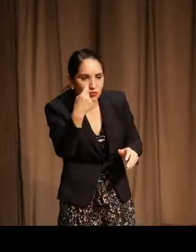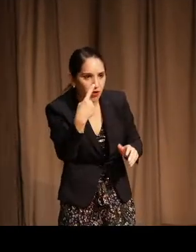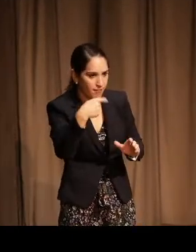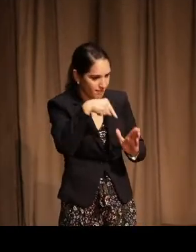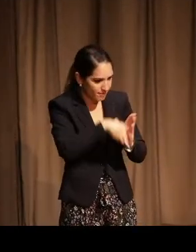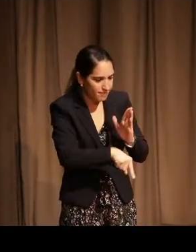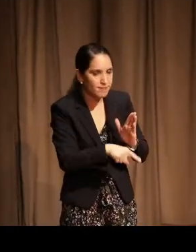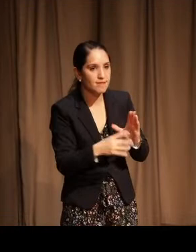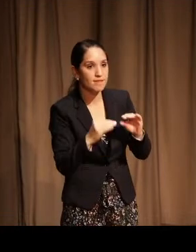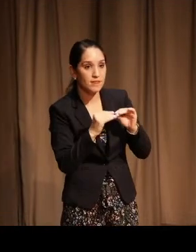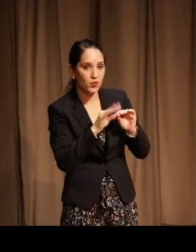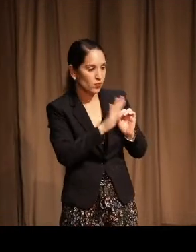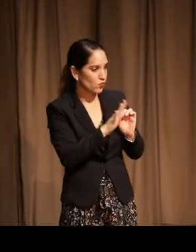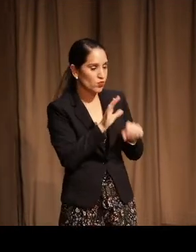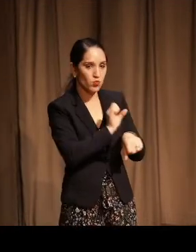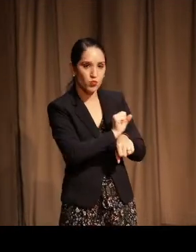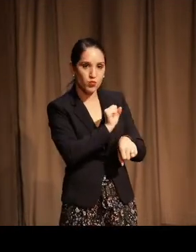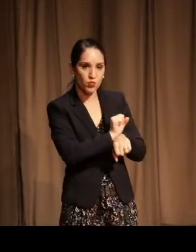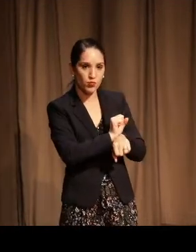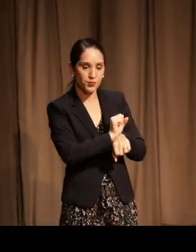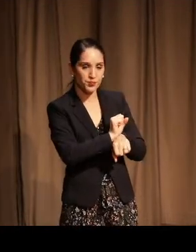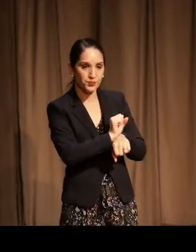how her work